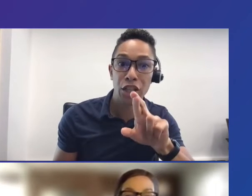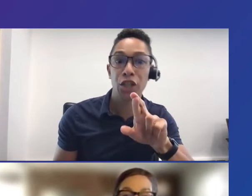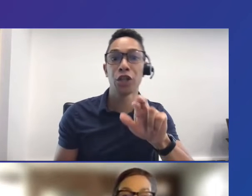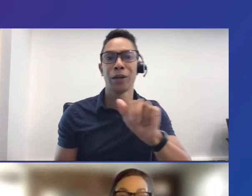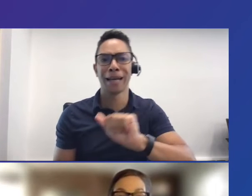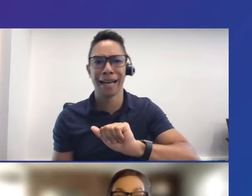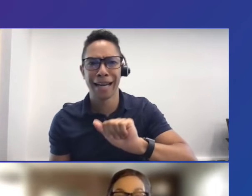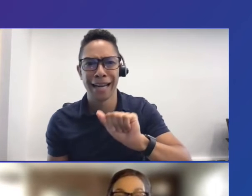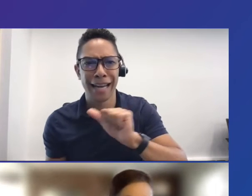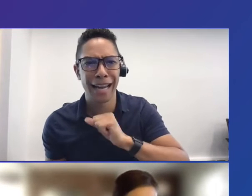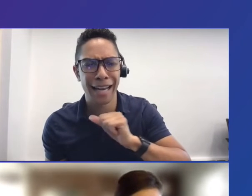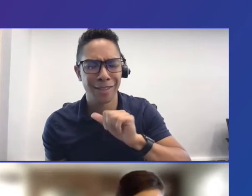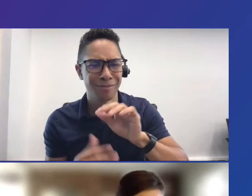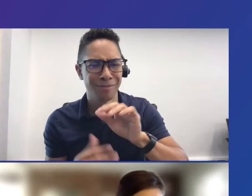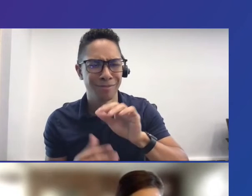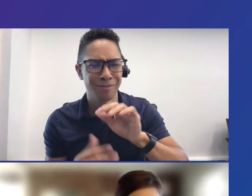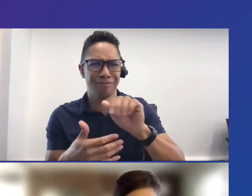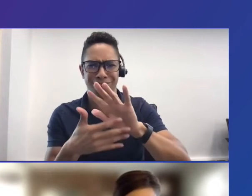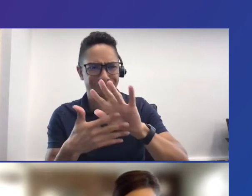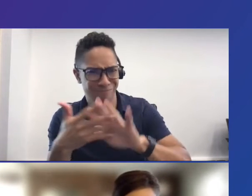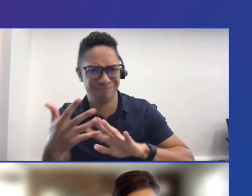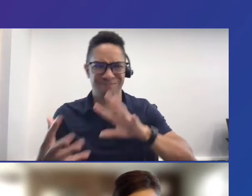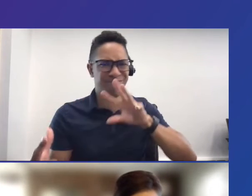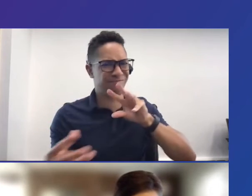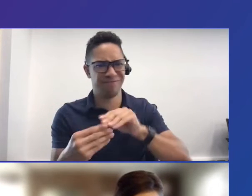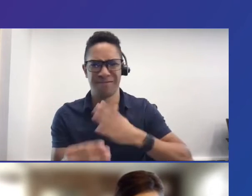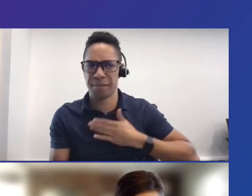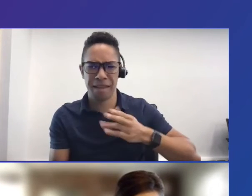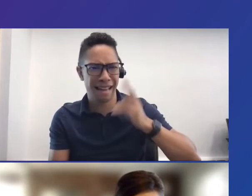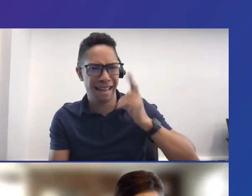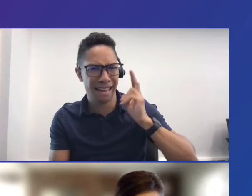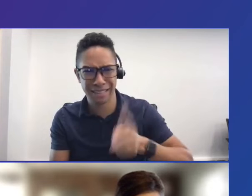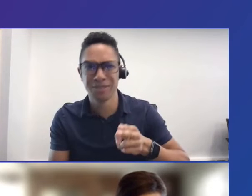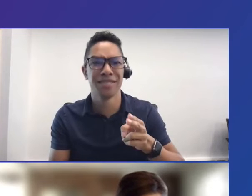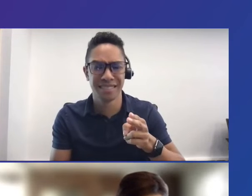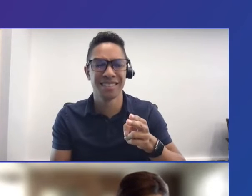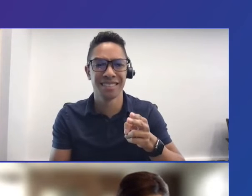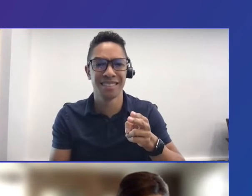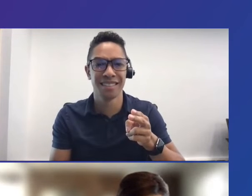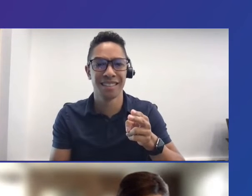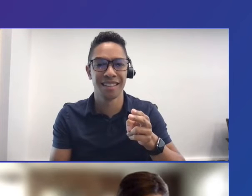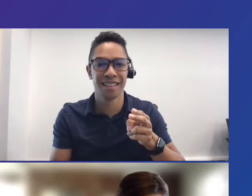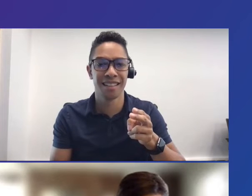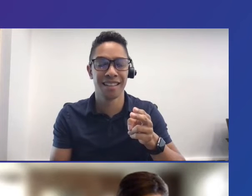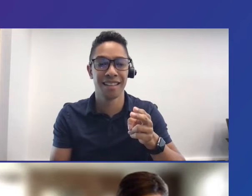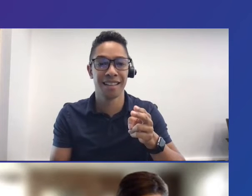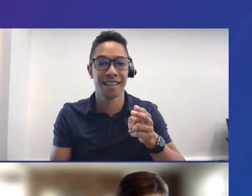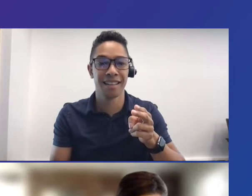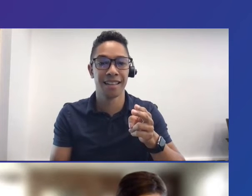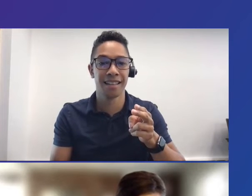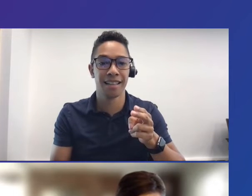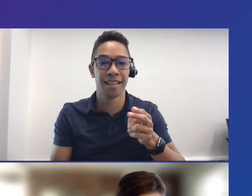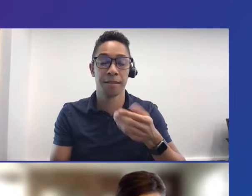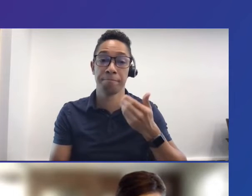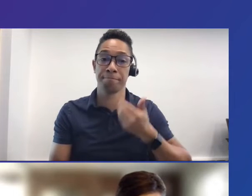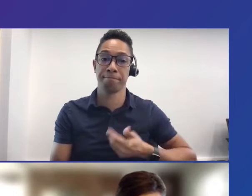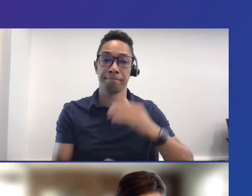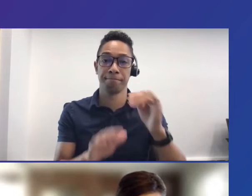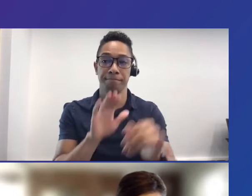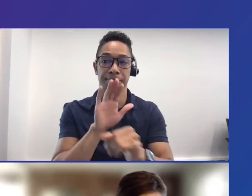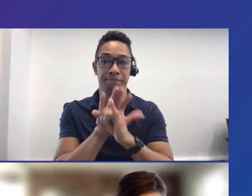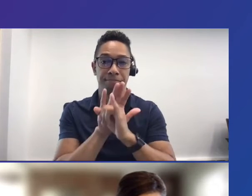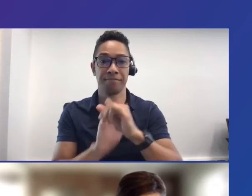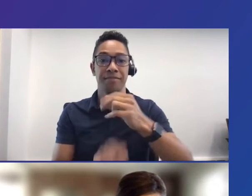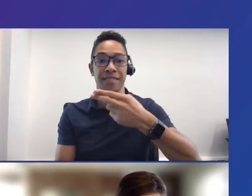Filipino ancestry and heritage. I identify as he,